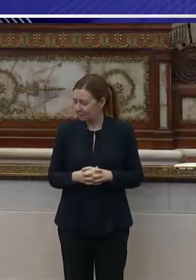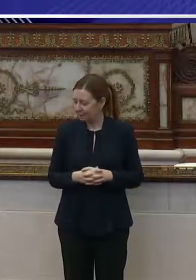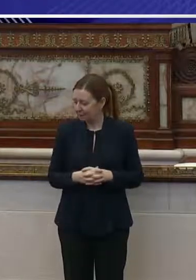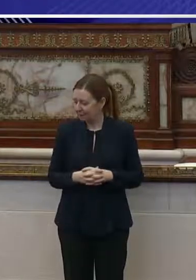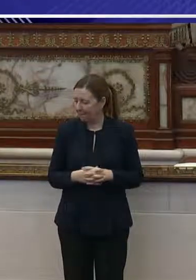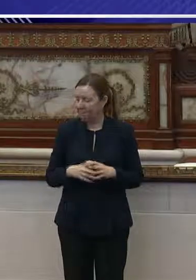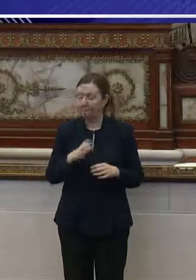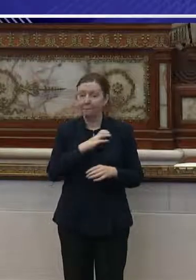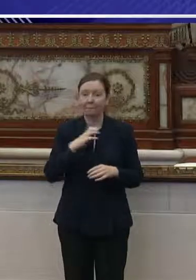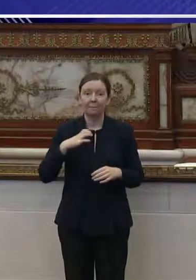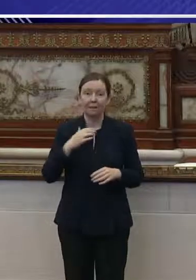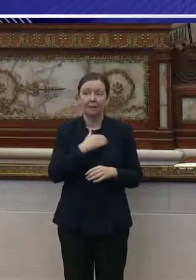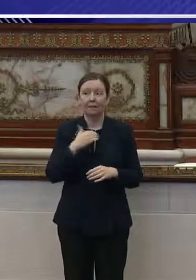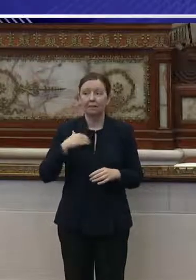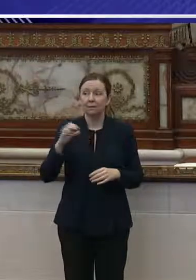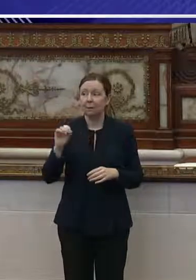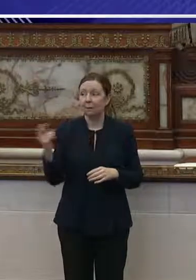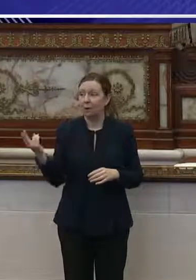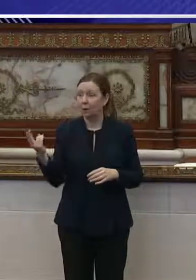Councilmember O.